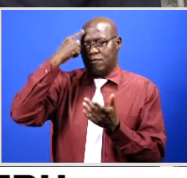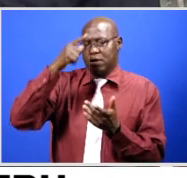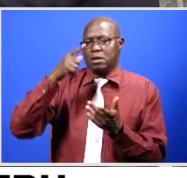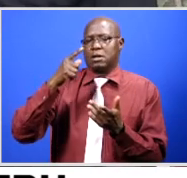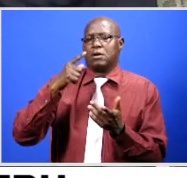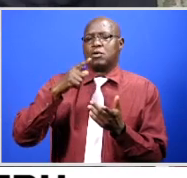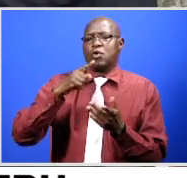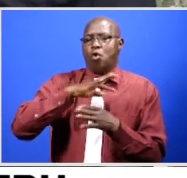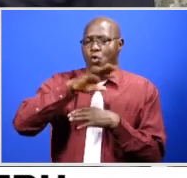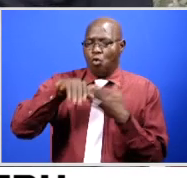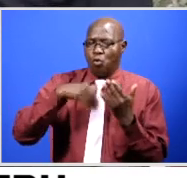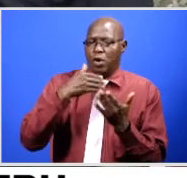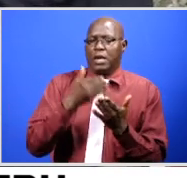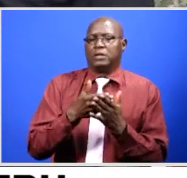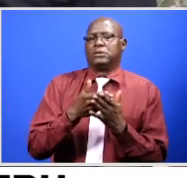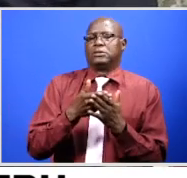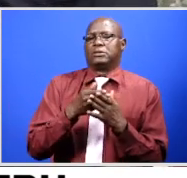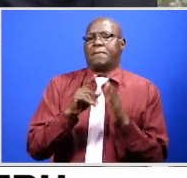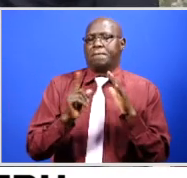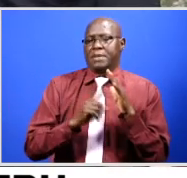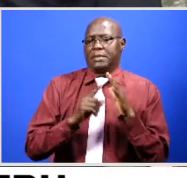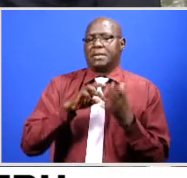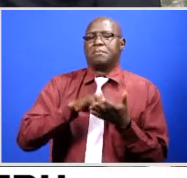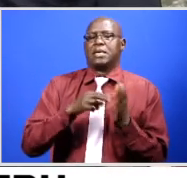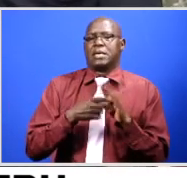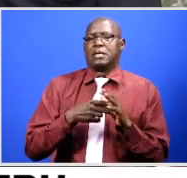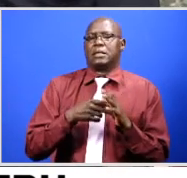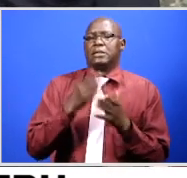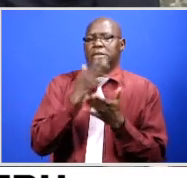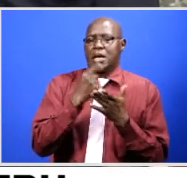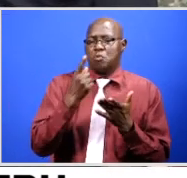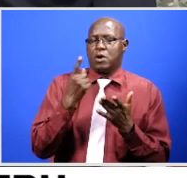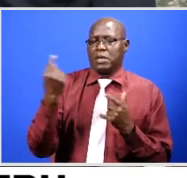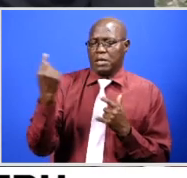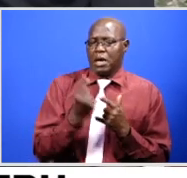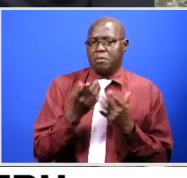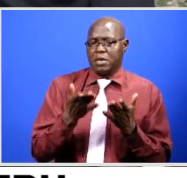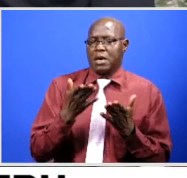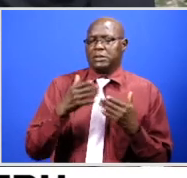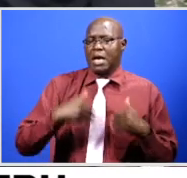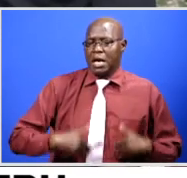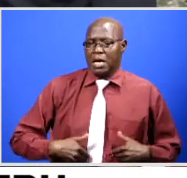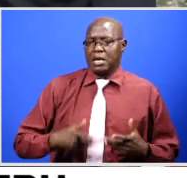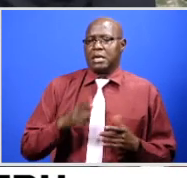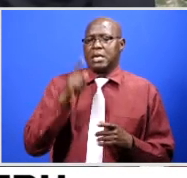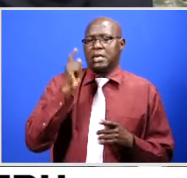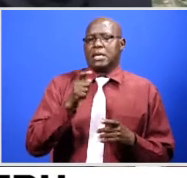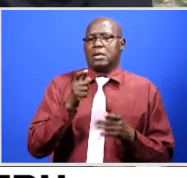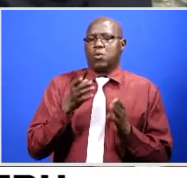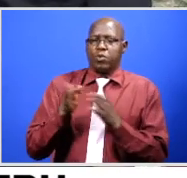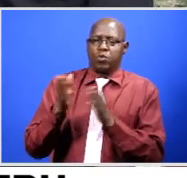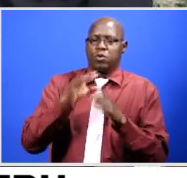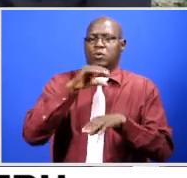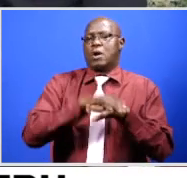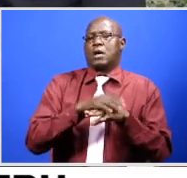ministry. Holistic ministry means that when somebody comes here and he's hungry, we need to find a way that he gets food to